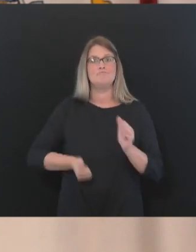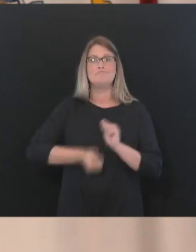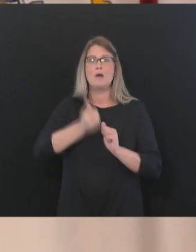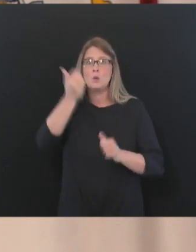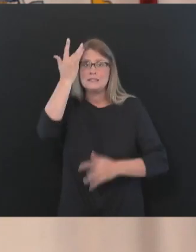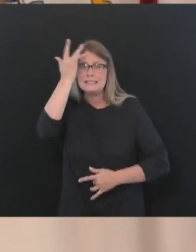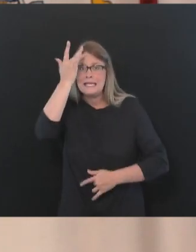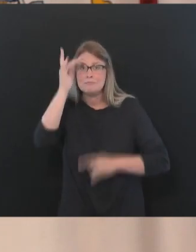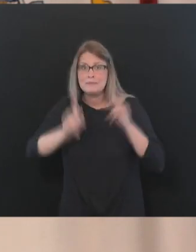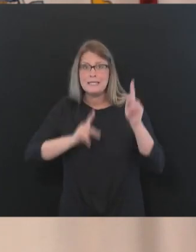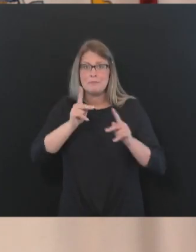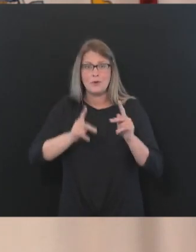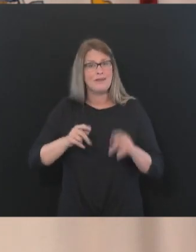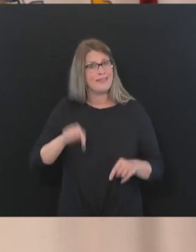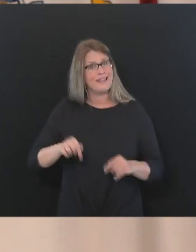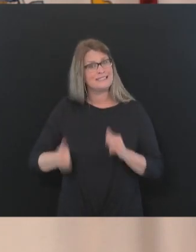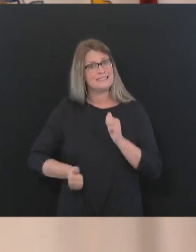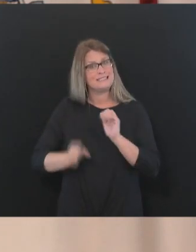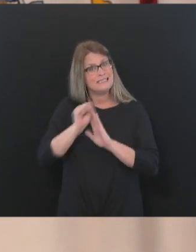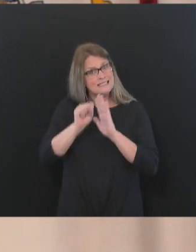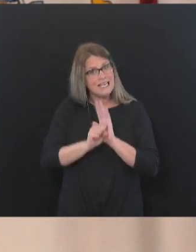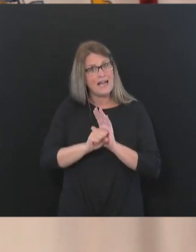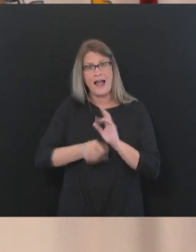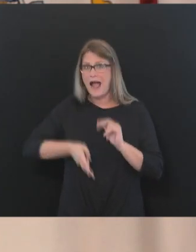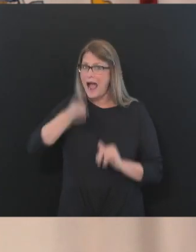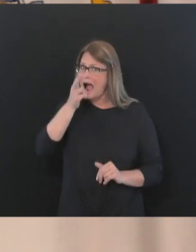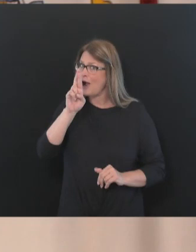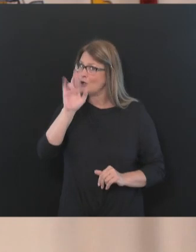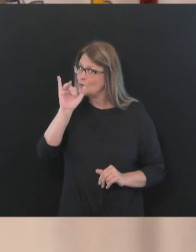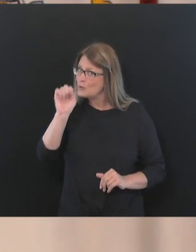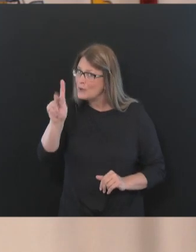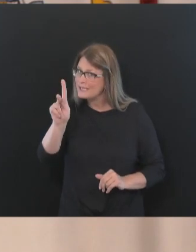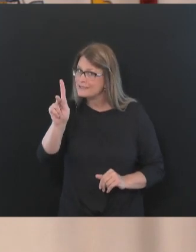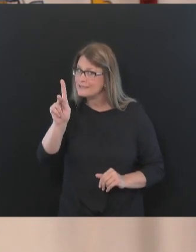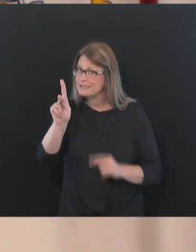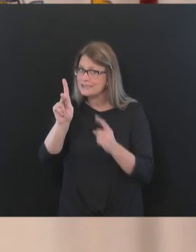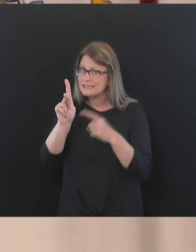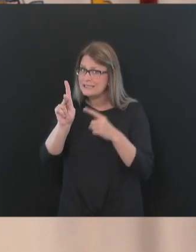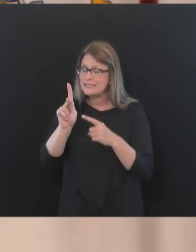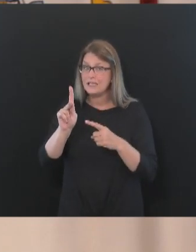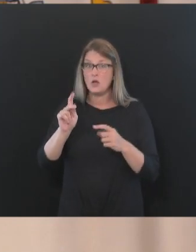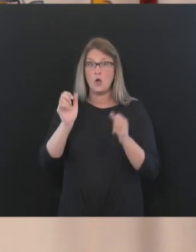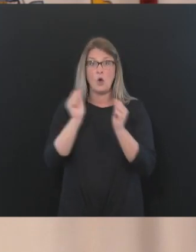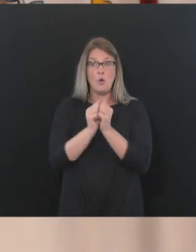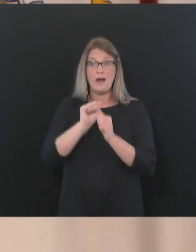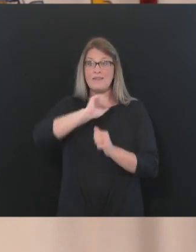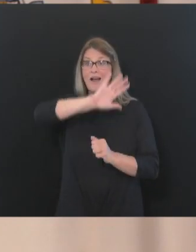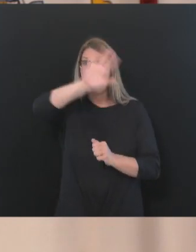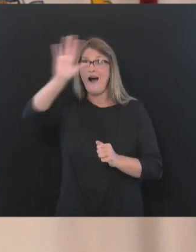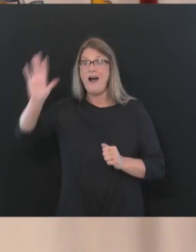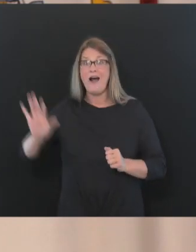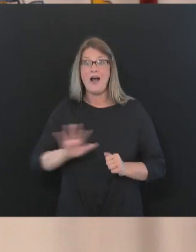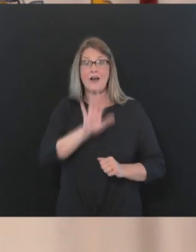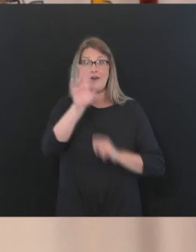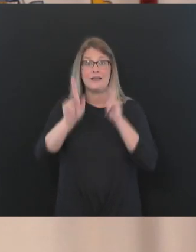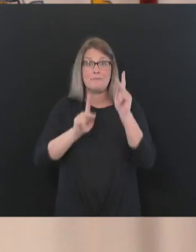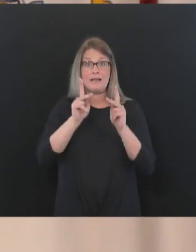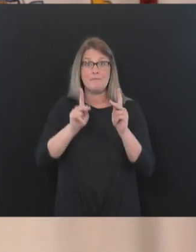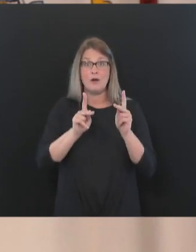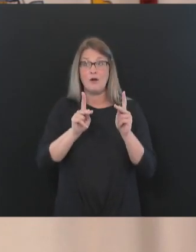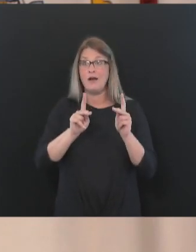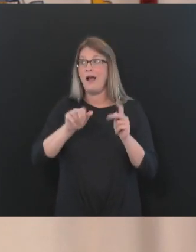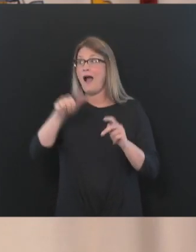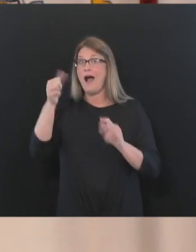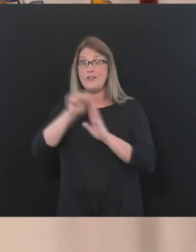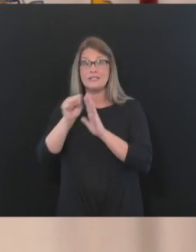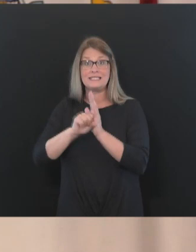state of all, and we're within a rock's throw of all these populations where people are dying like flies. Now,